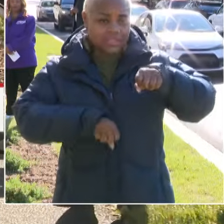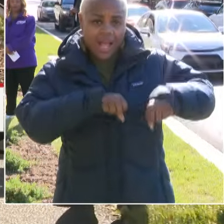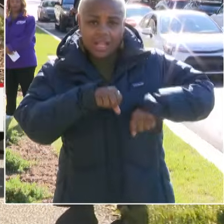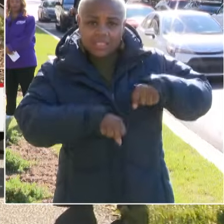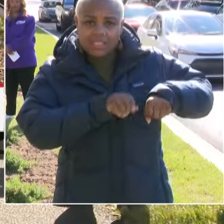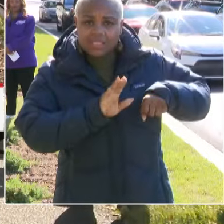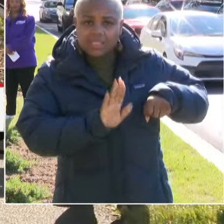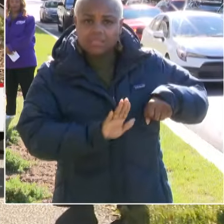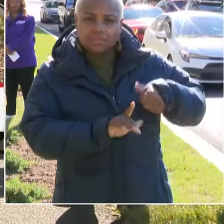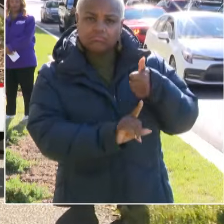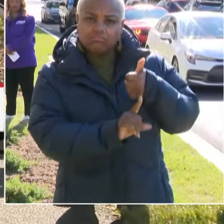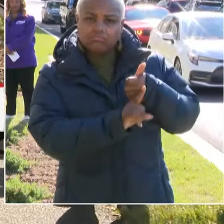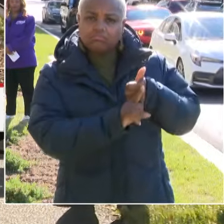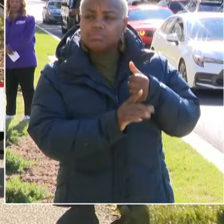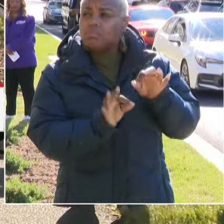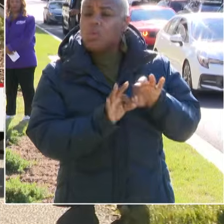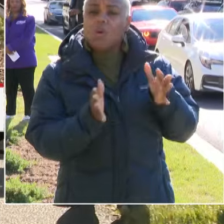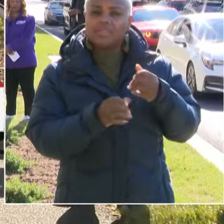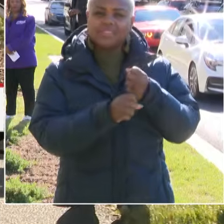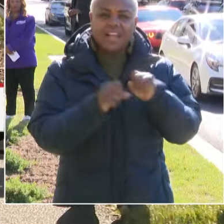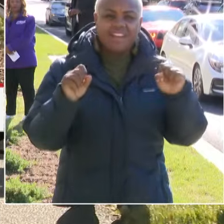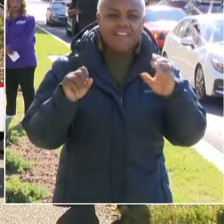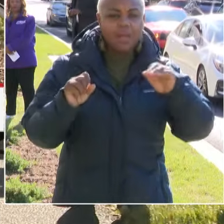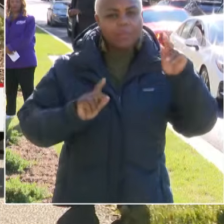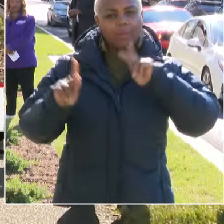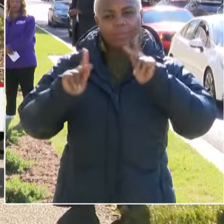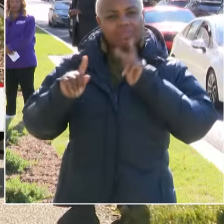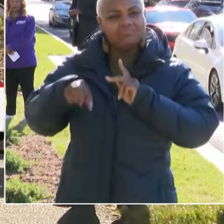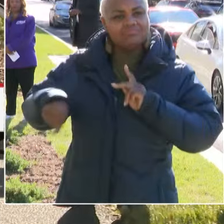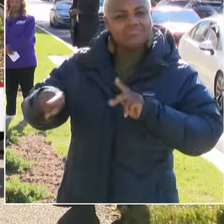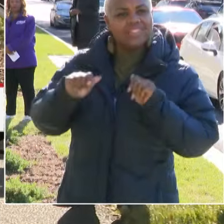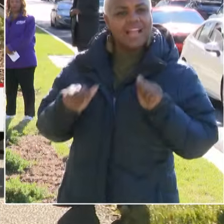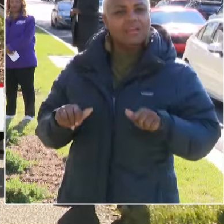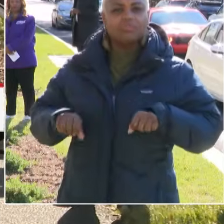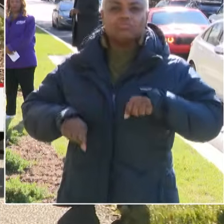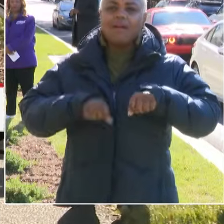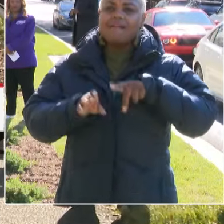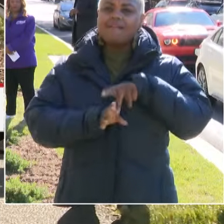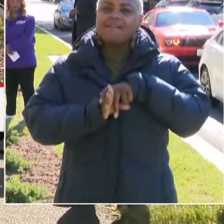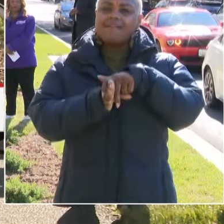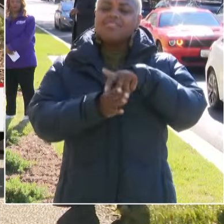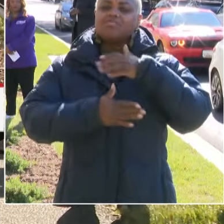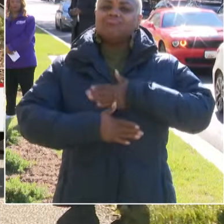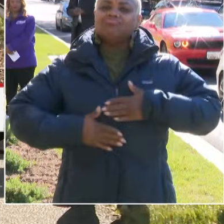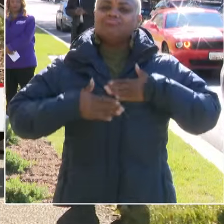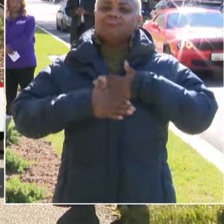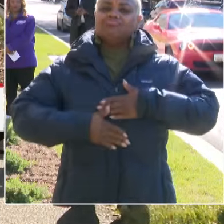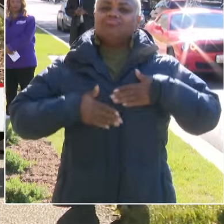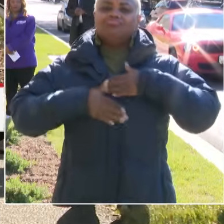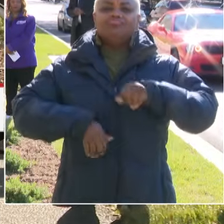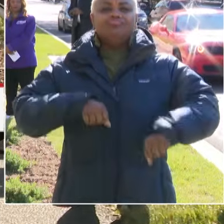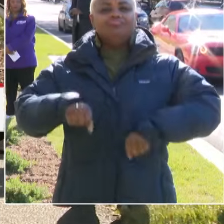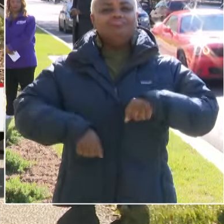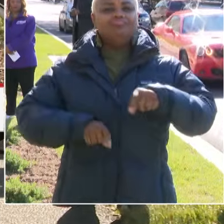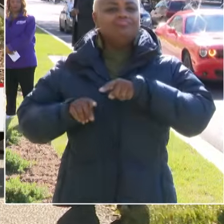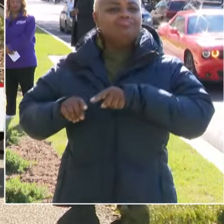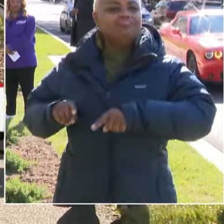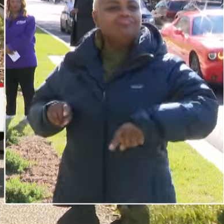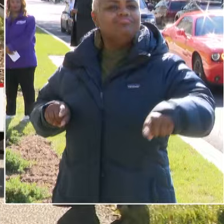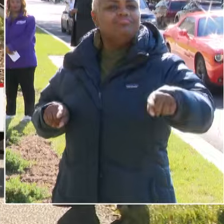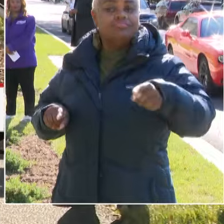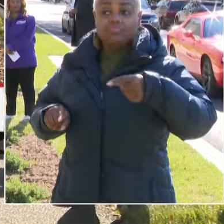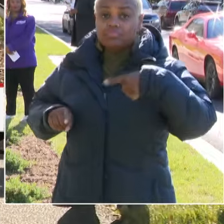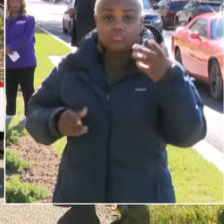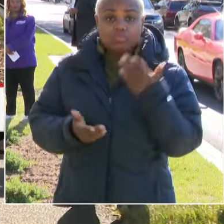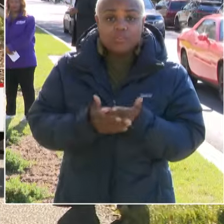is safe and that people can cycle for recreation and commuting. And so